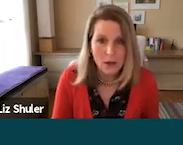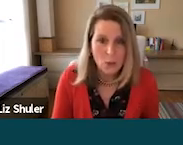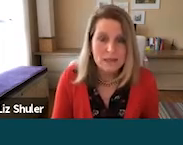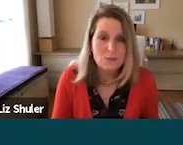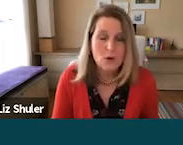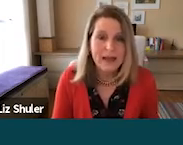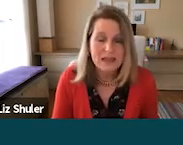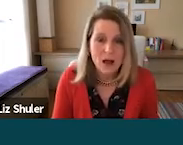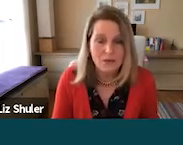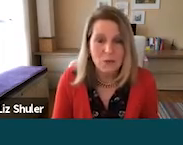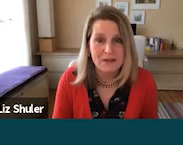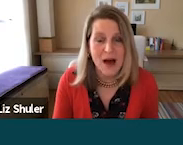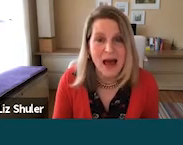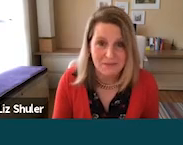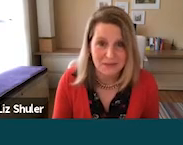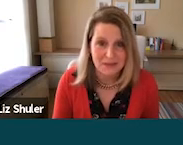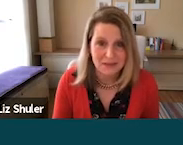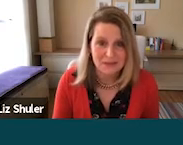hour was more like